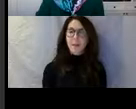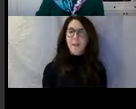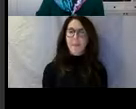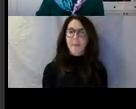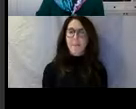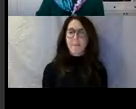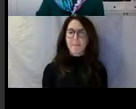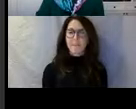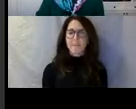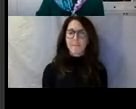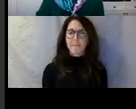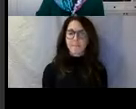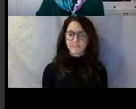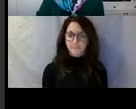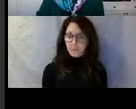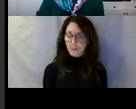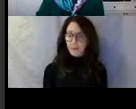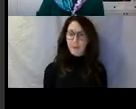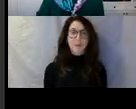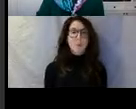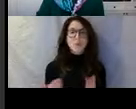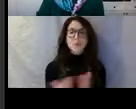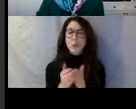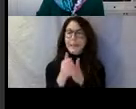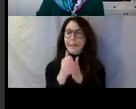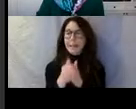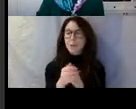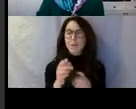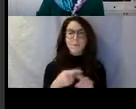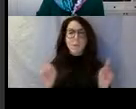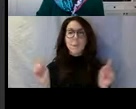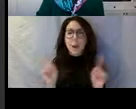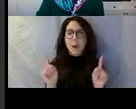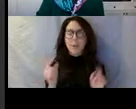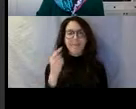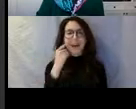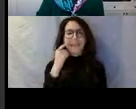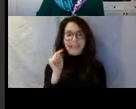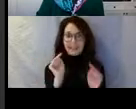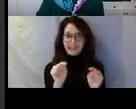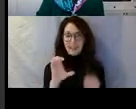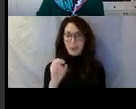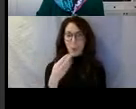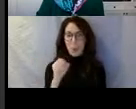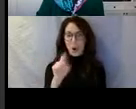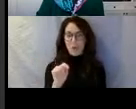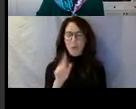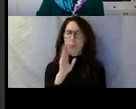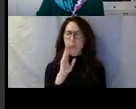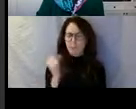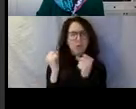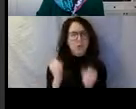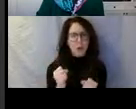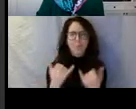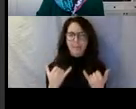is that next generation of leadership going to come from, I think that this cohort in particular will be very strong. You